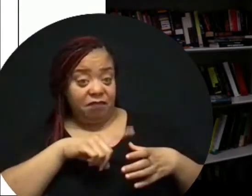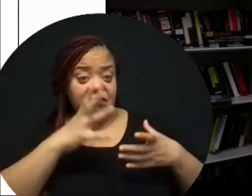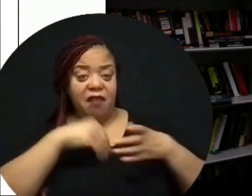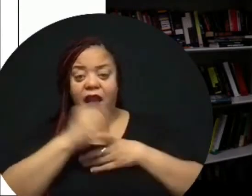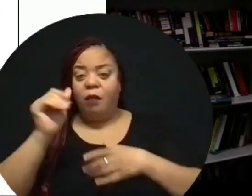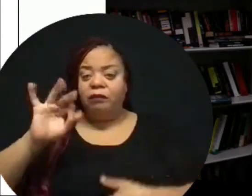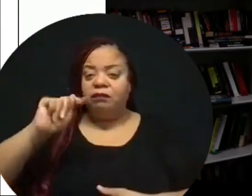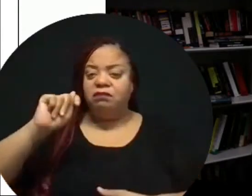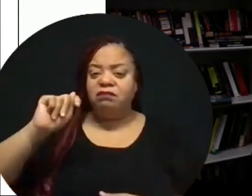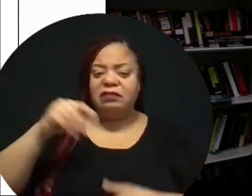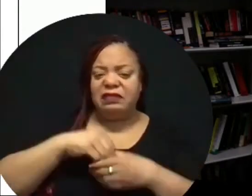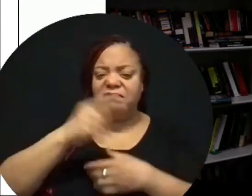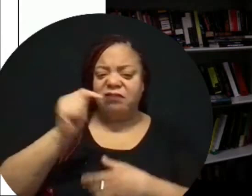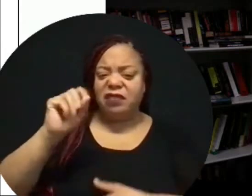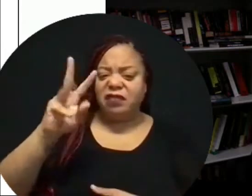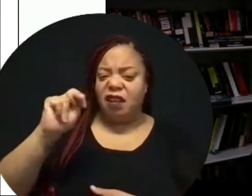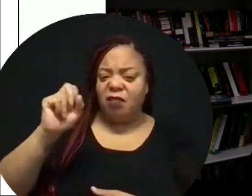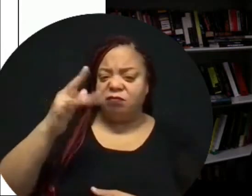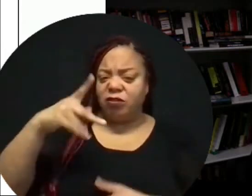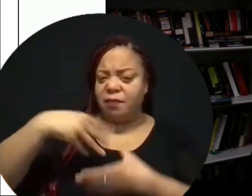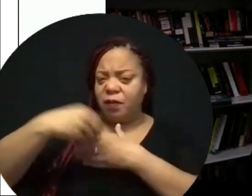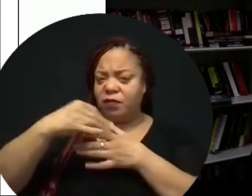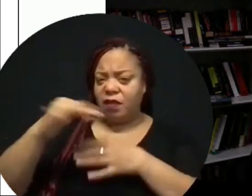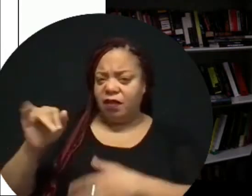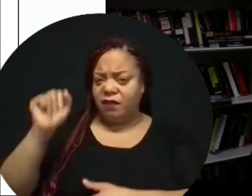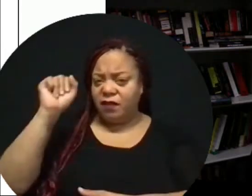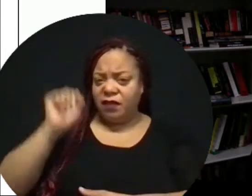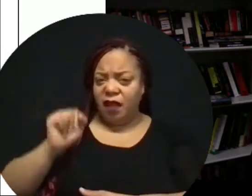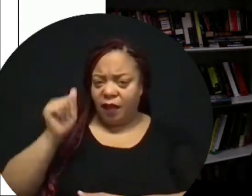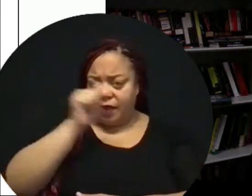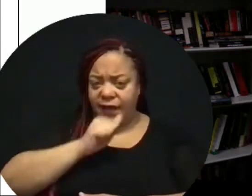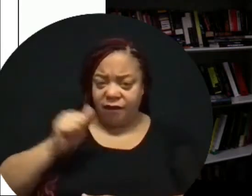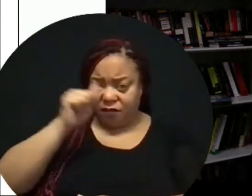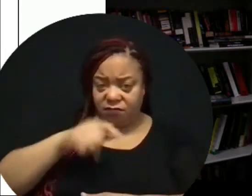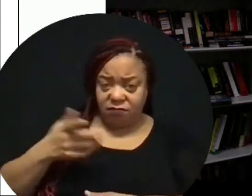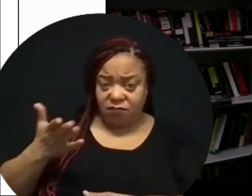doing radical work around,